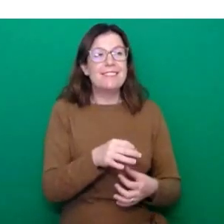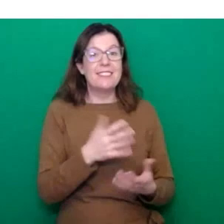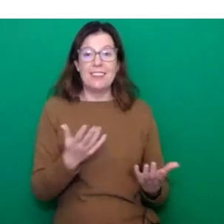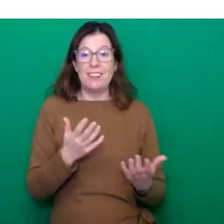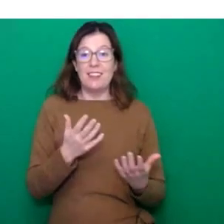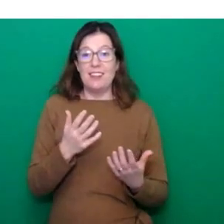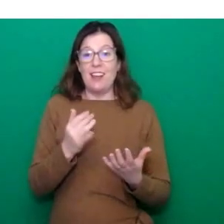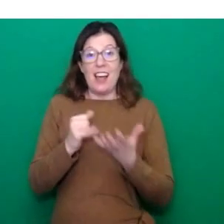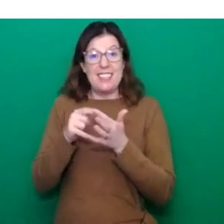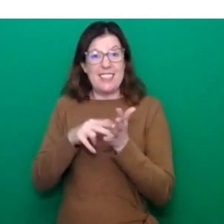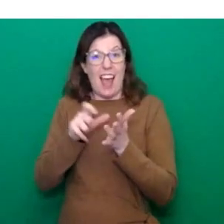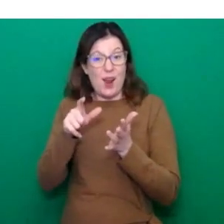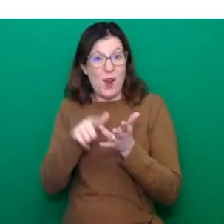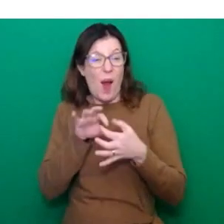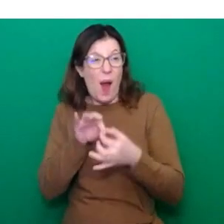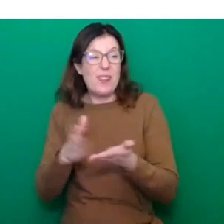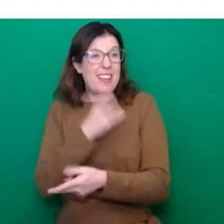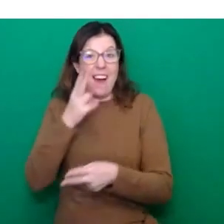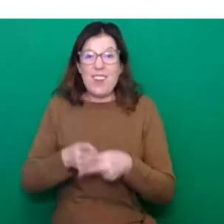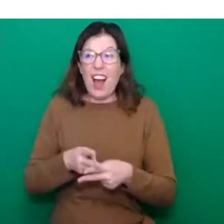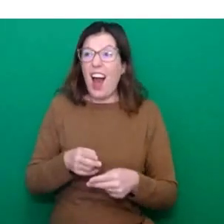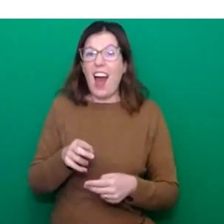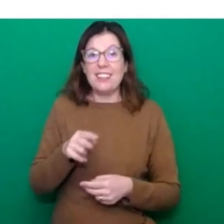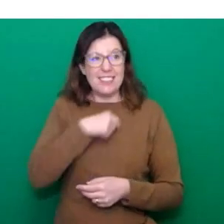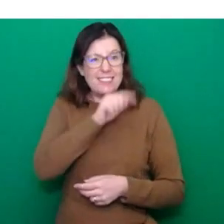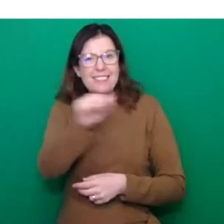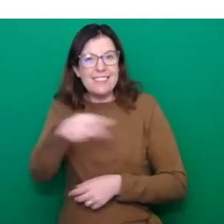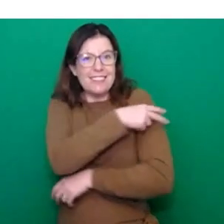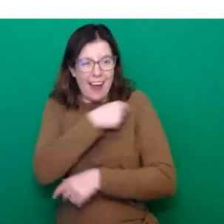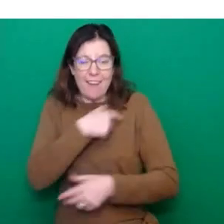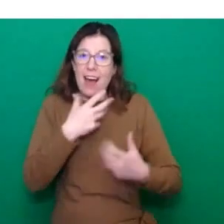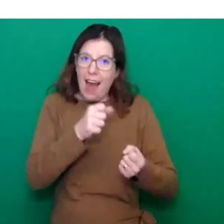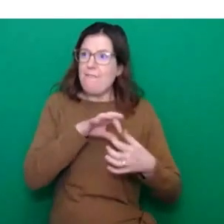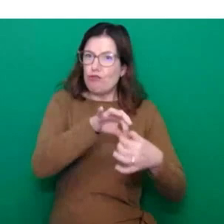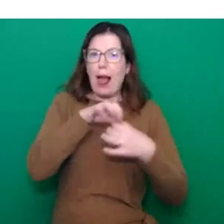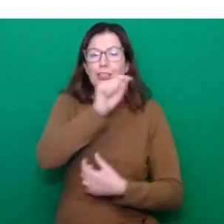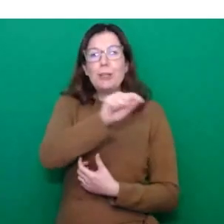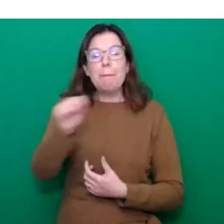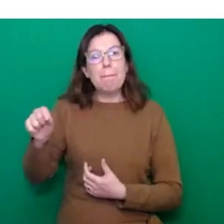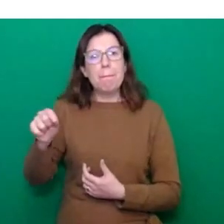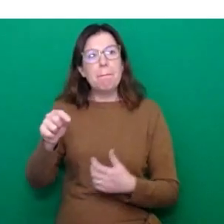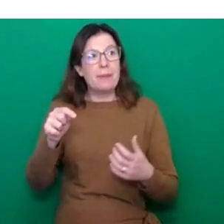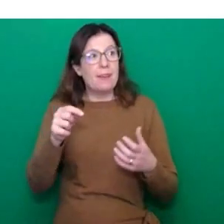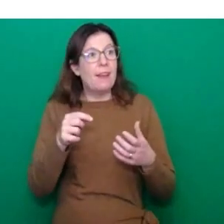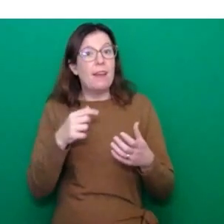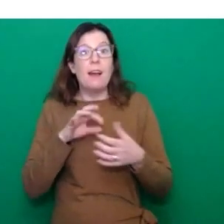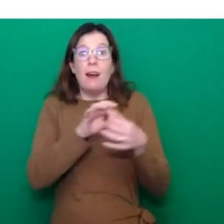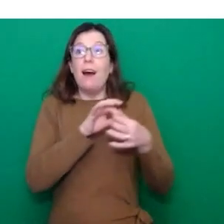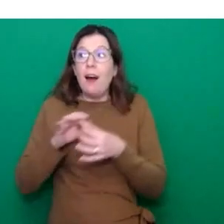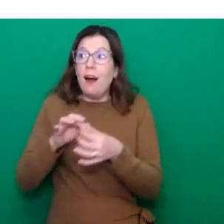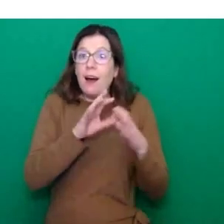with the SENCO, the safeguarding officers as well in schools. So you're really, I guess, building those relationships up within a